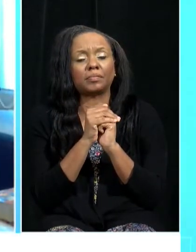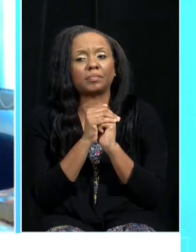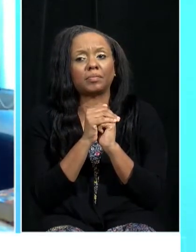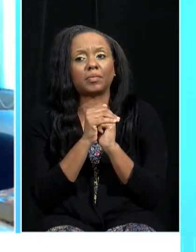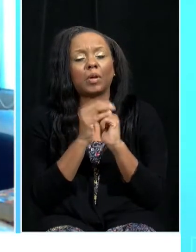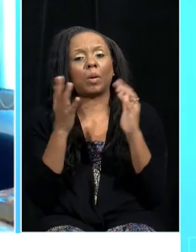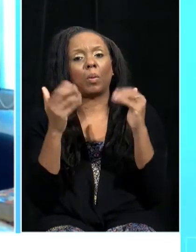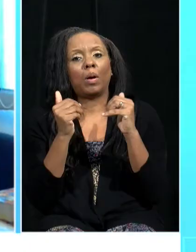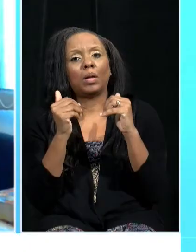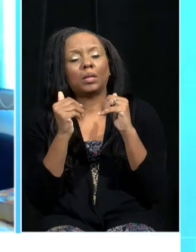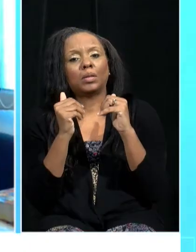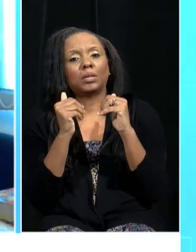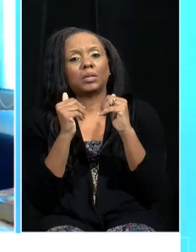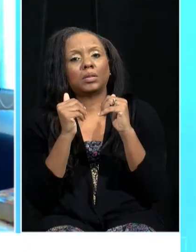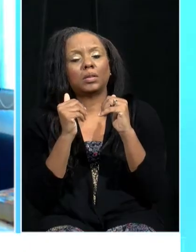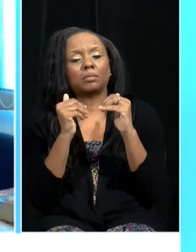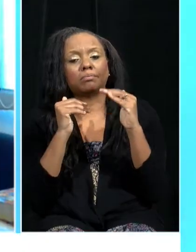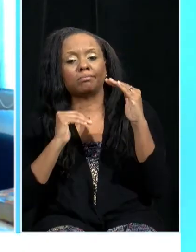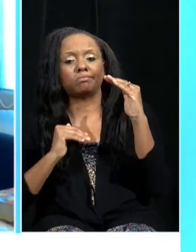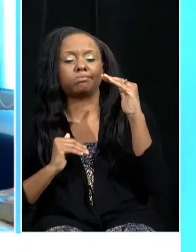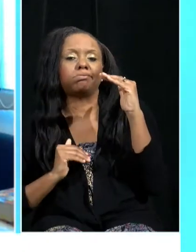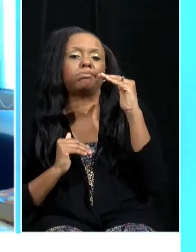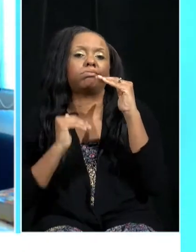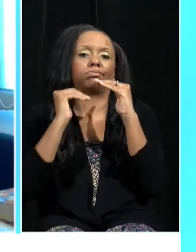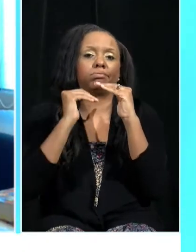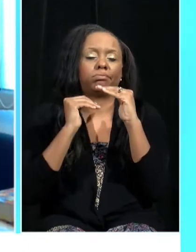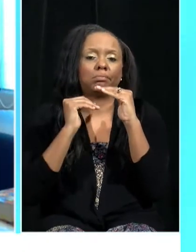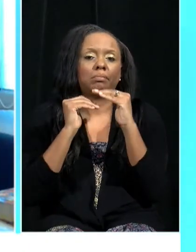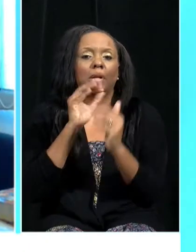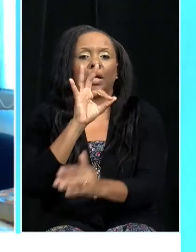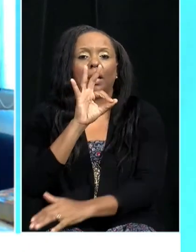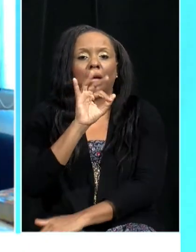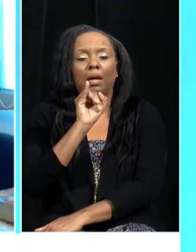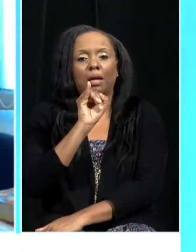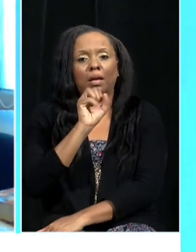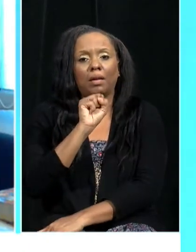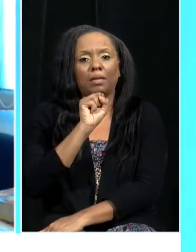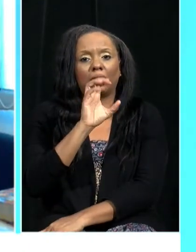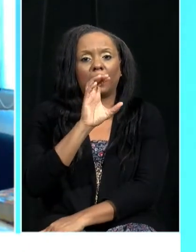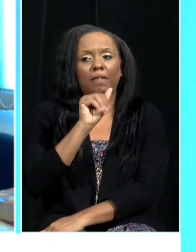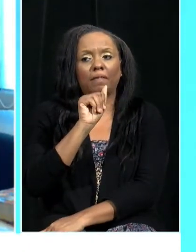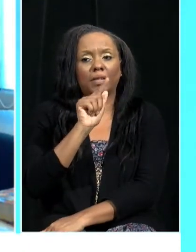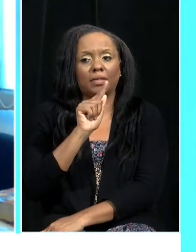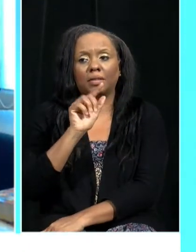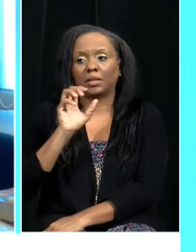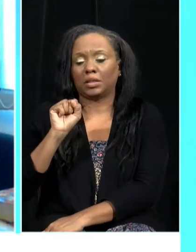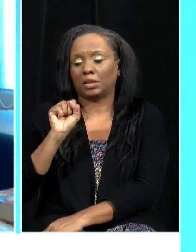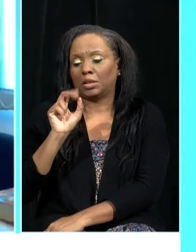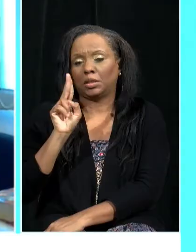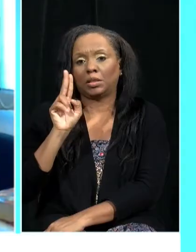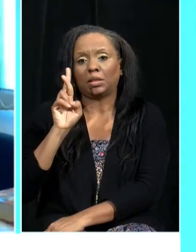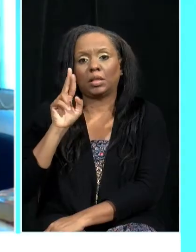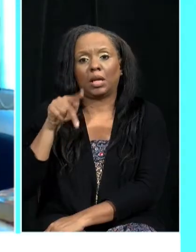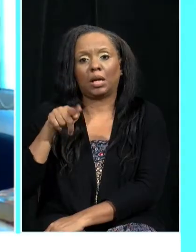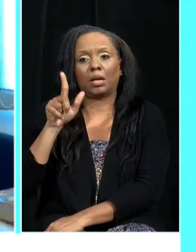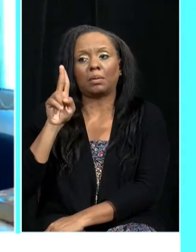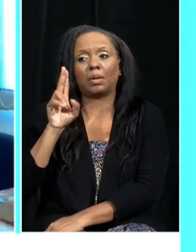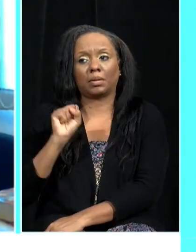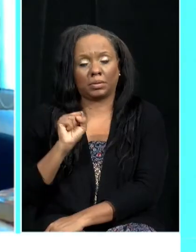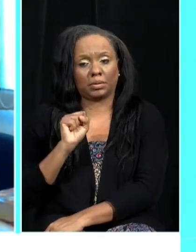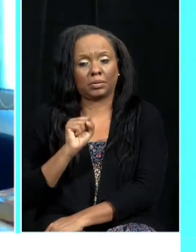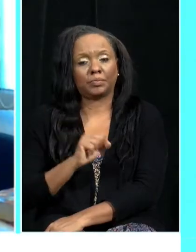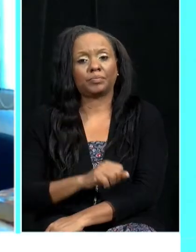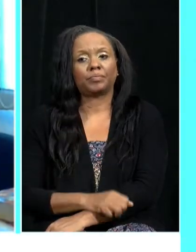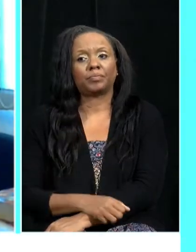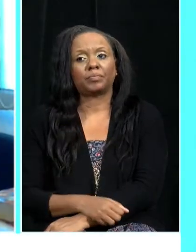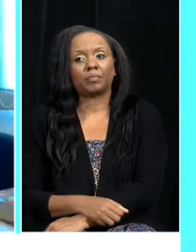surplus. We are at the point, as Justin indicated, where we've been managing with a fiscal deficit of 1%. The